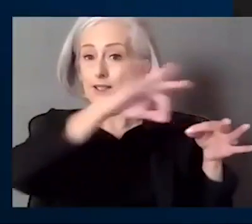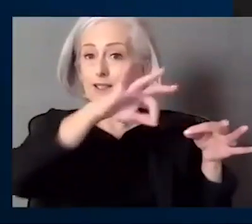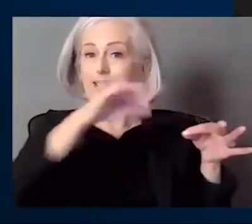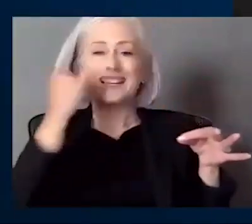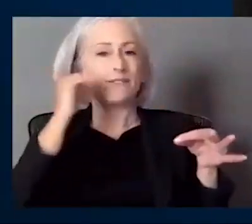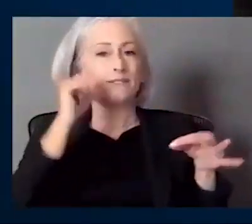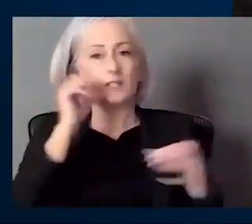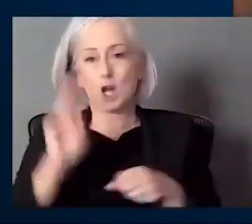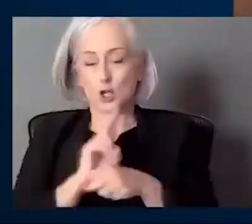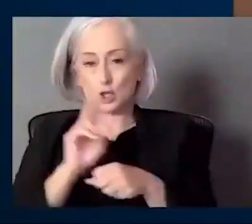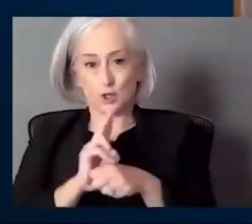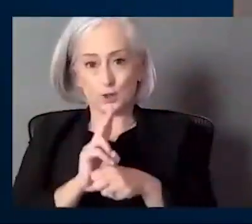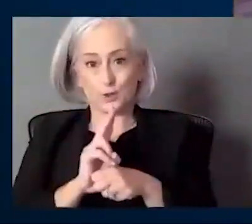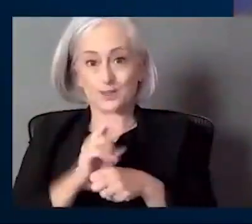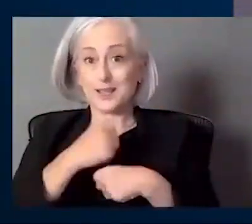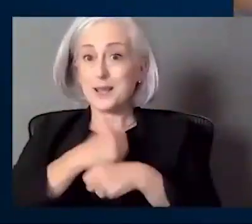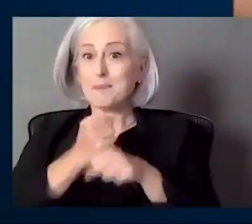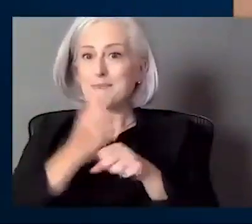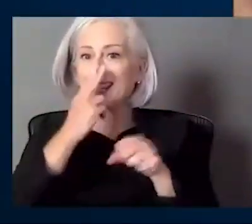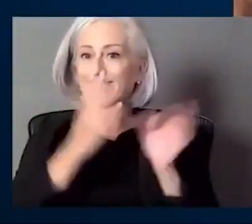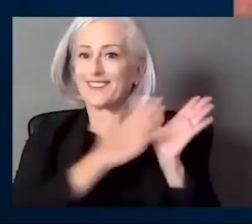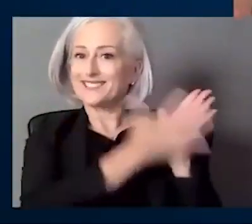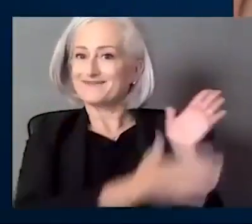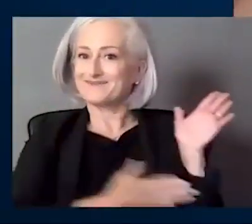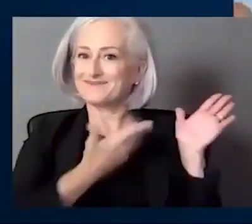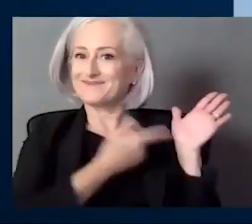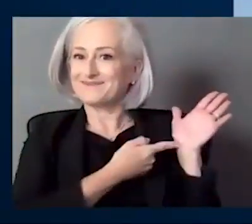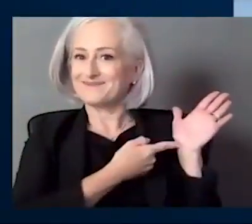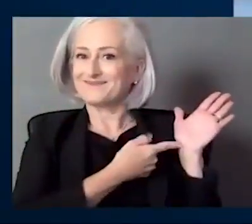it fun. I made this one.